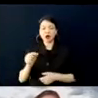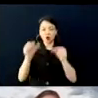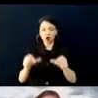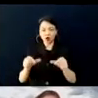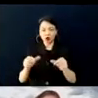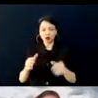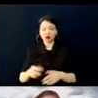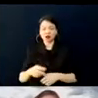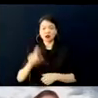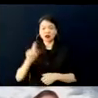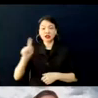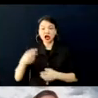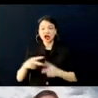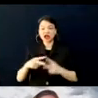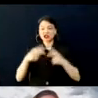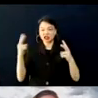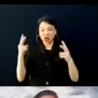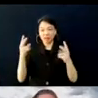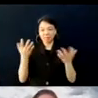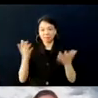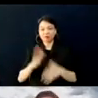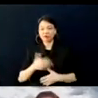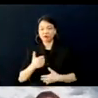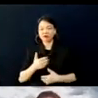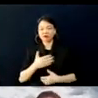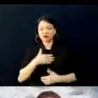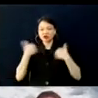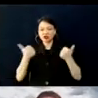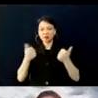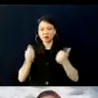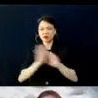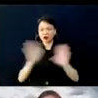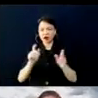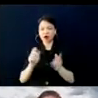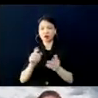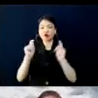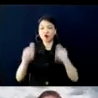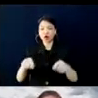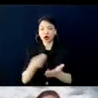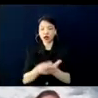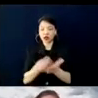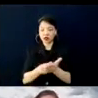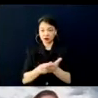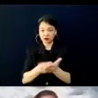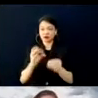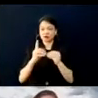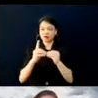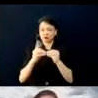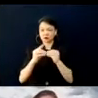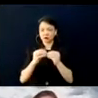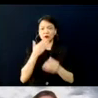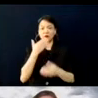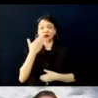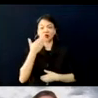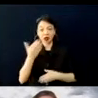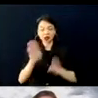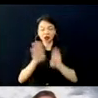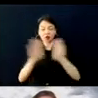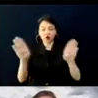aren't using e-money yet? And so this is an open question mentee poll. We're very interested to hear your